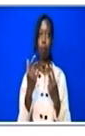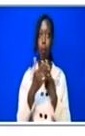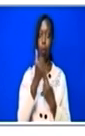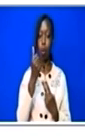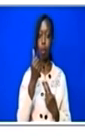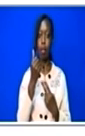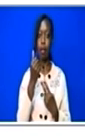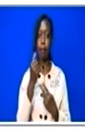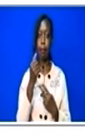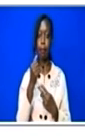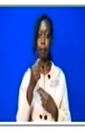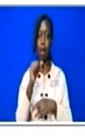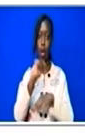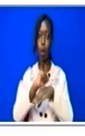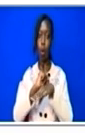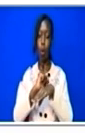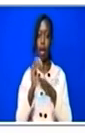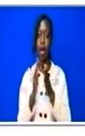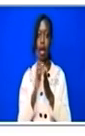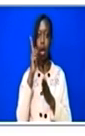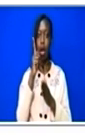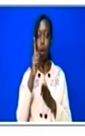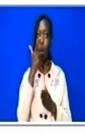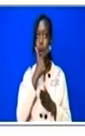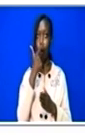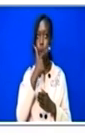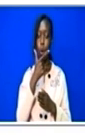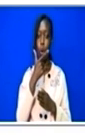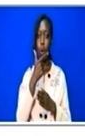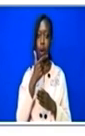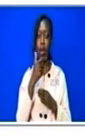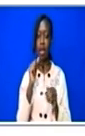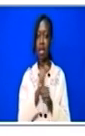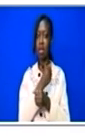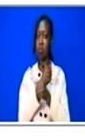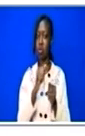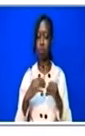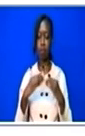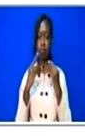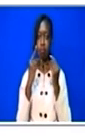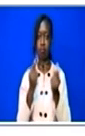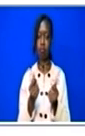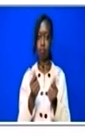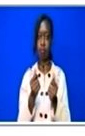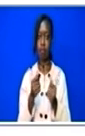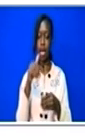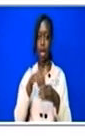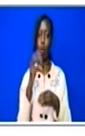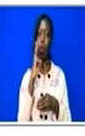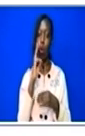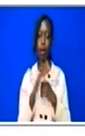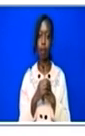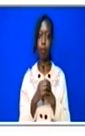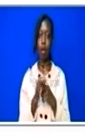fats and oils are insoluble in water. Yeah, water and oil they don't mix. Very good. So they